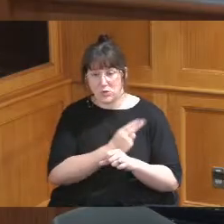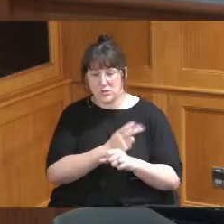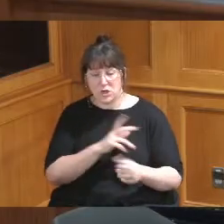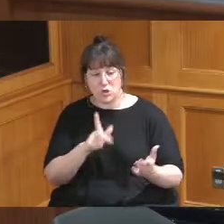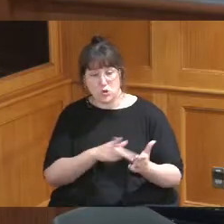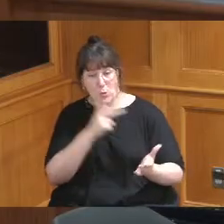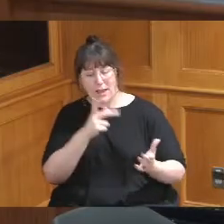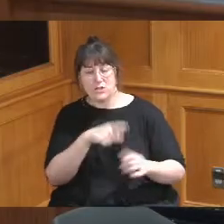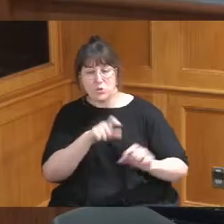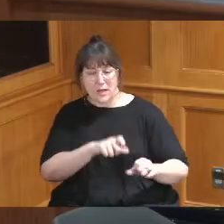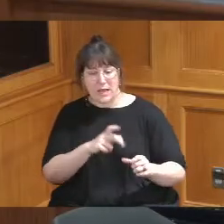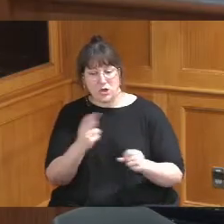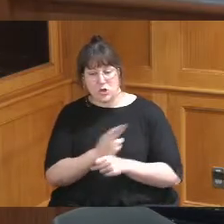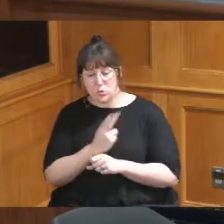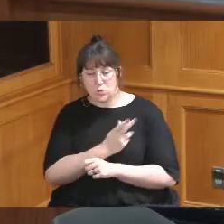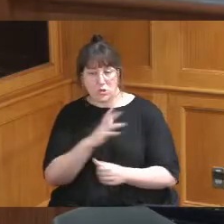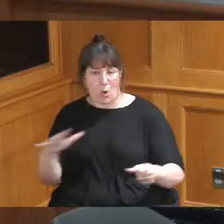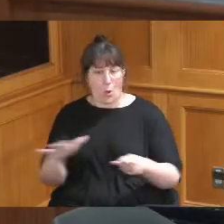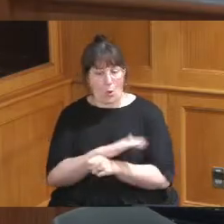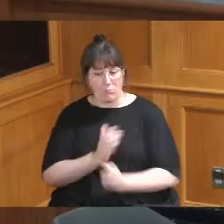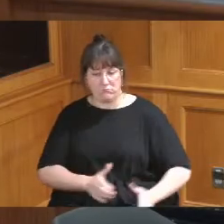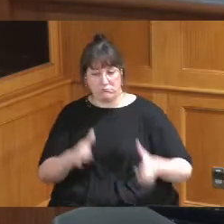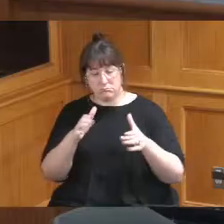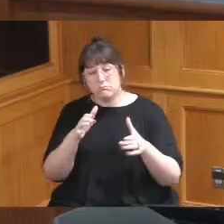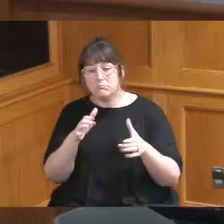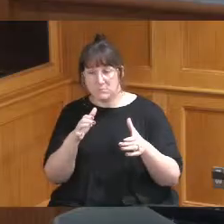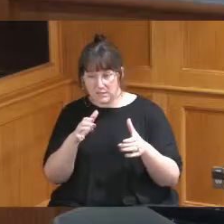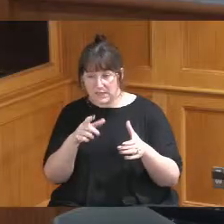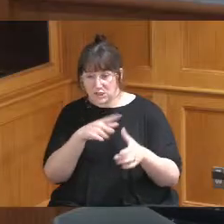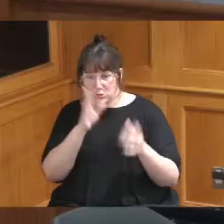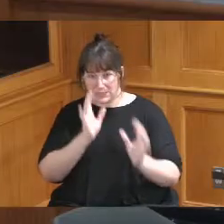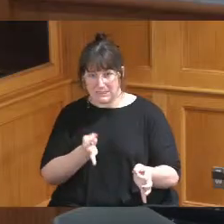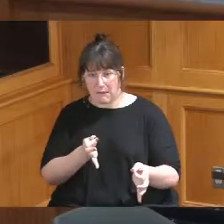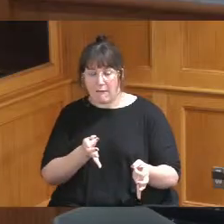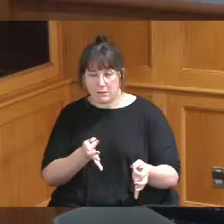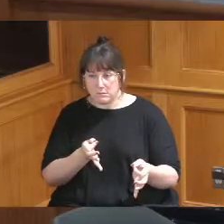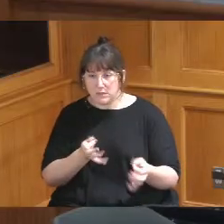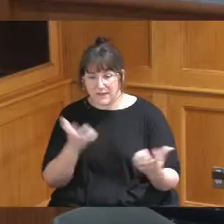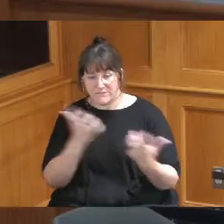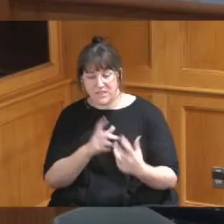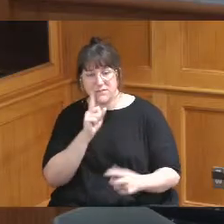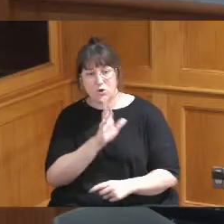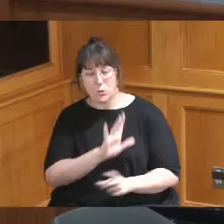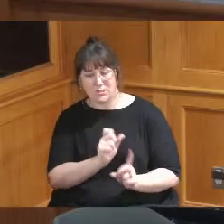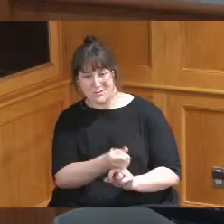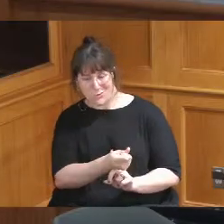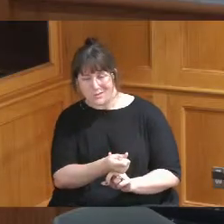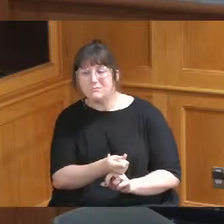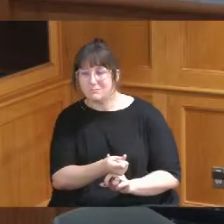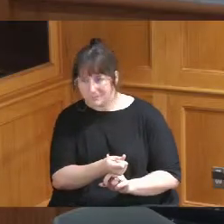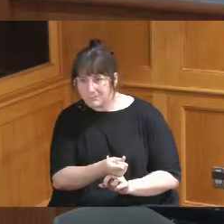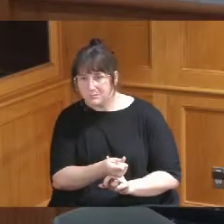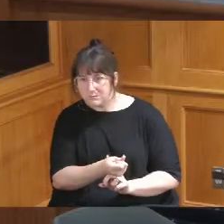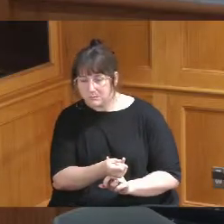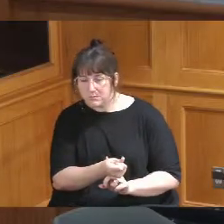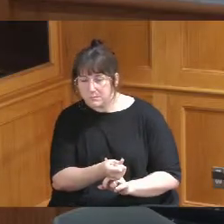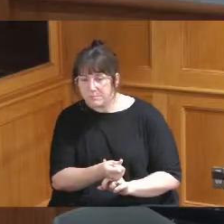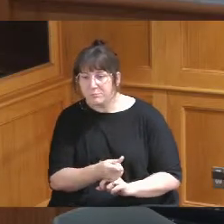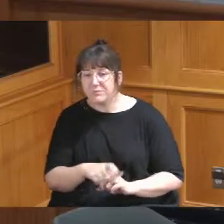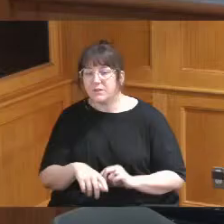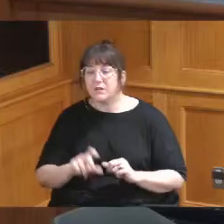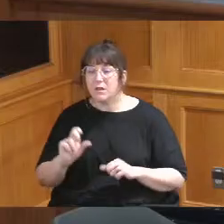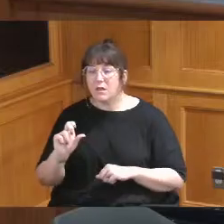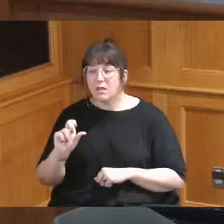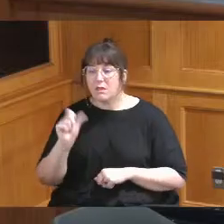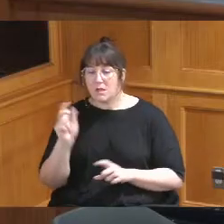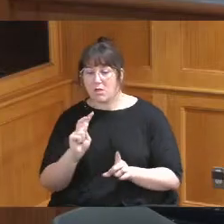you can use the whole bucket in your employment as you see fit and what fits best for you and your family. The other